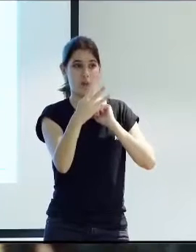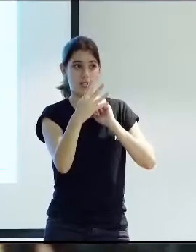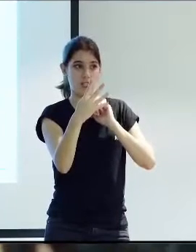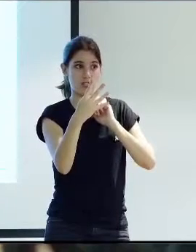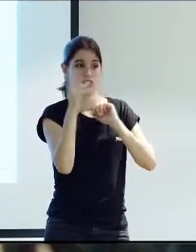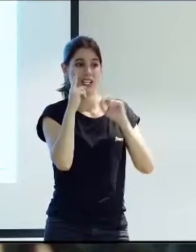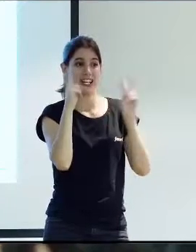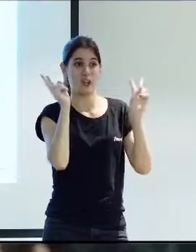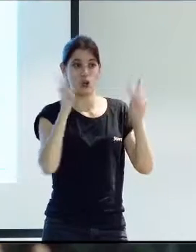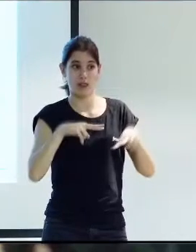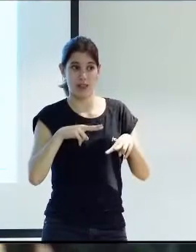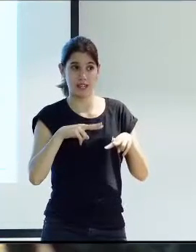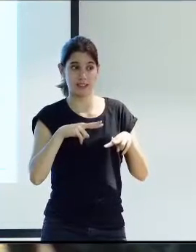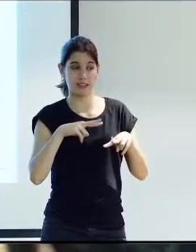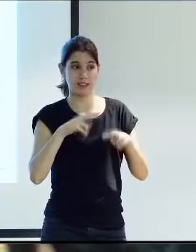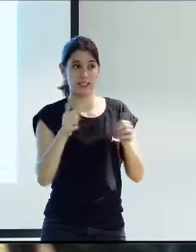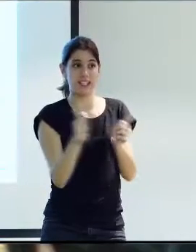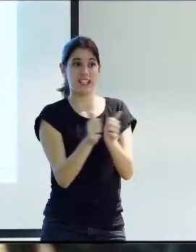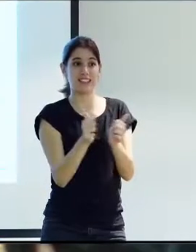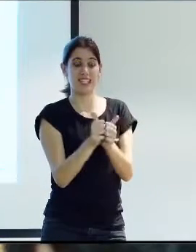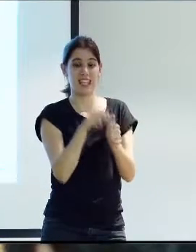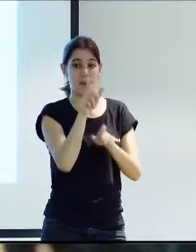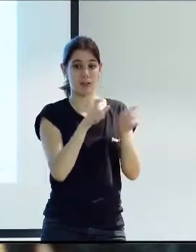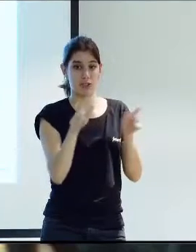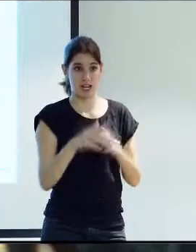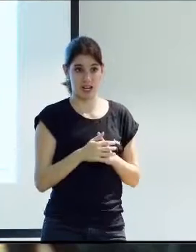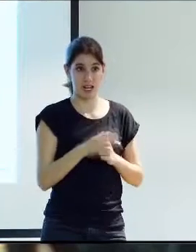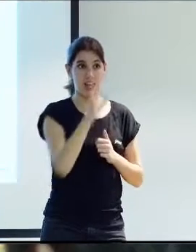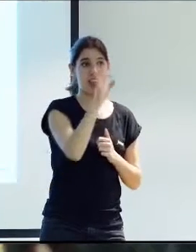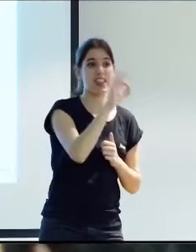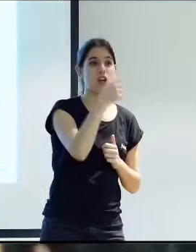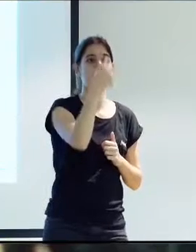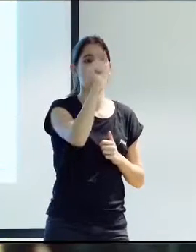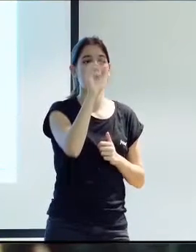174 recognized provisions for personal assistance,